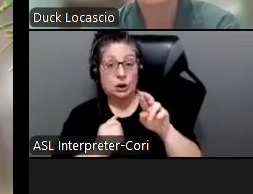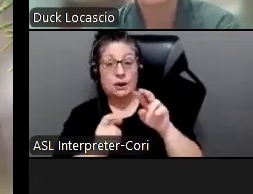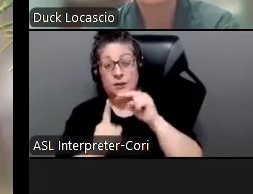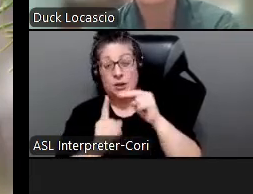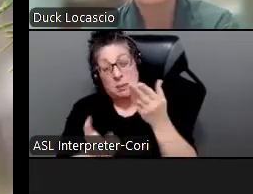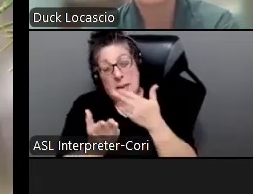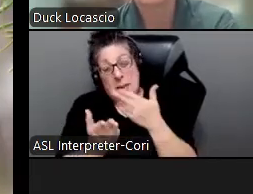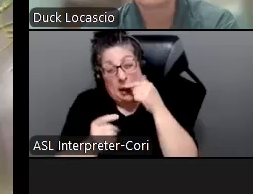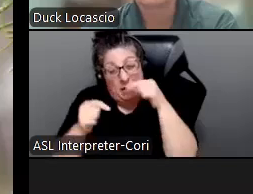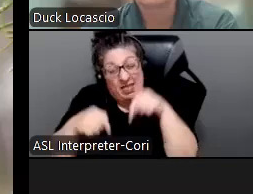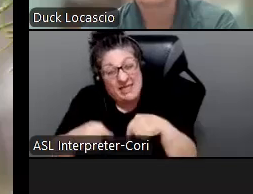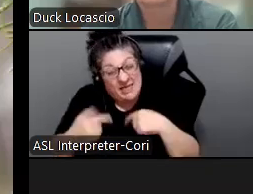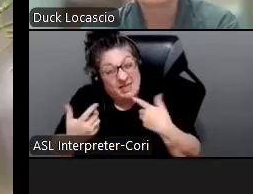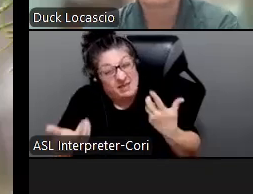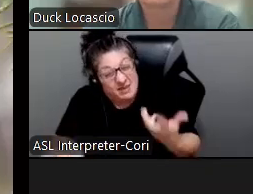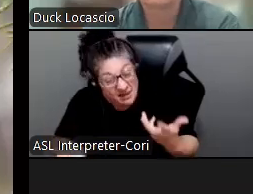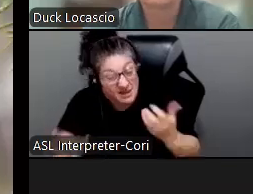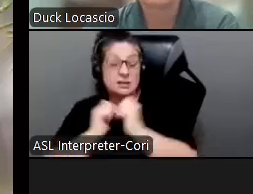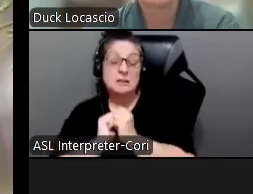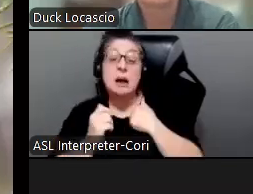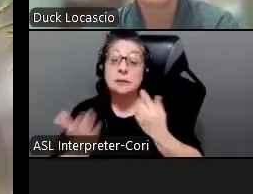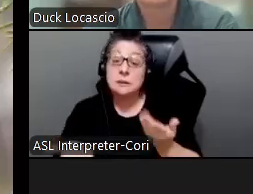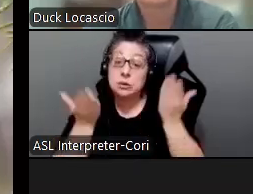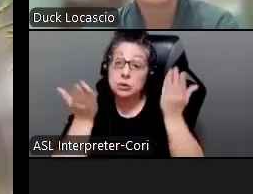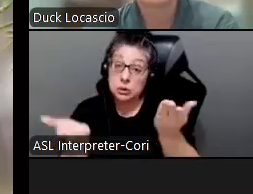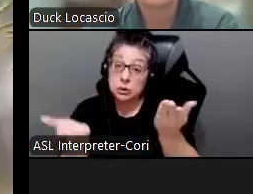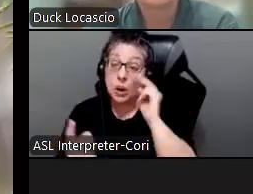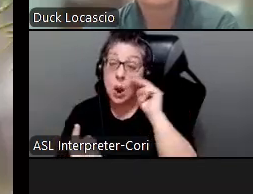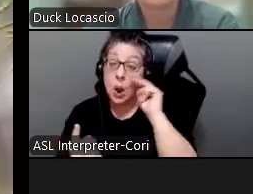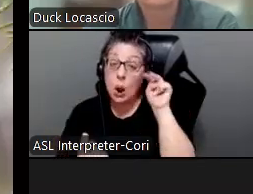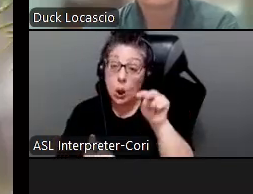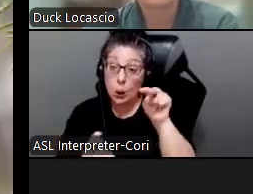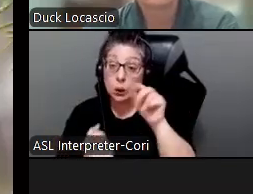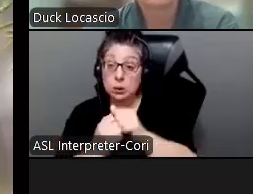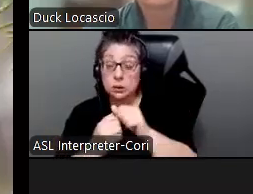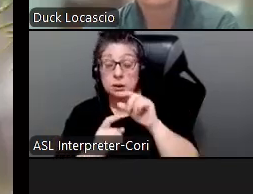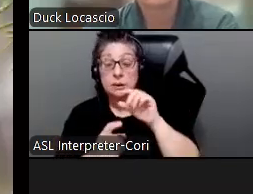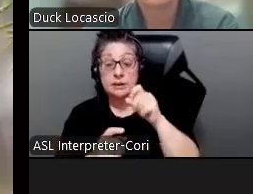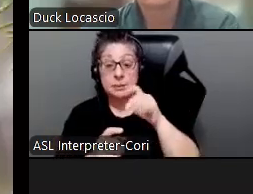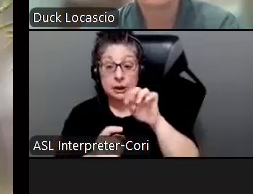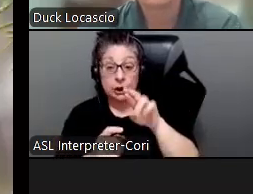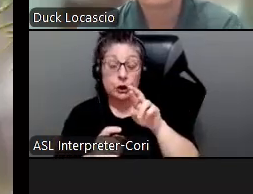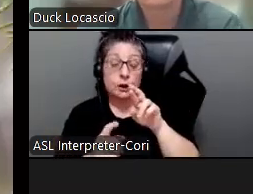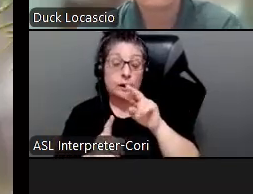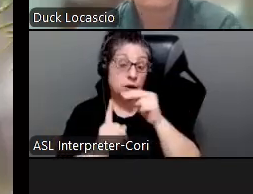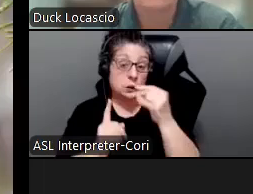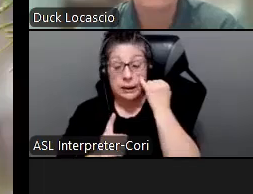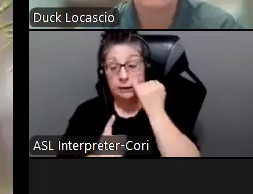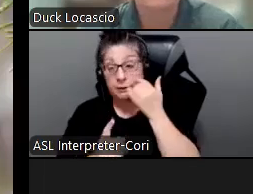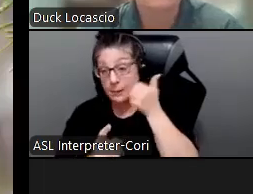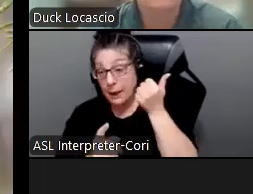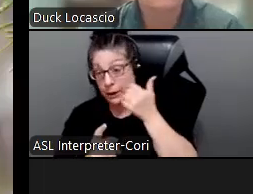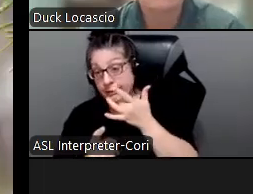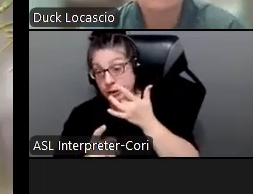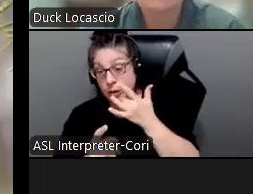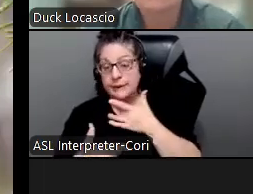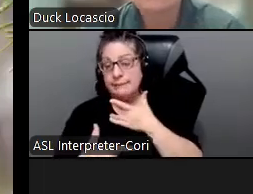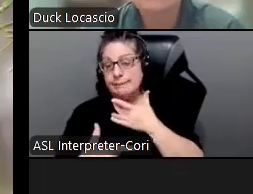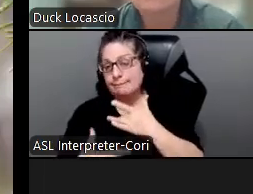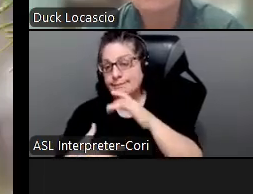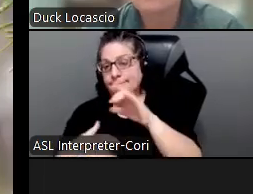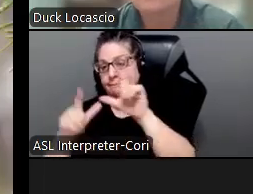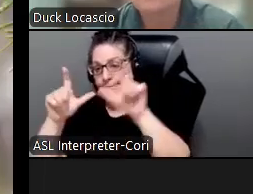webinar series. So I would suggest looking at the speaker view, see if you like it better, but we normally use the gallery view,